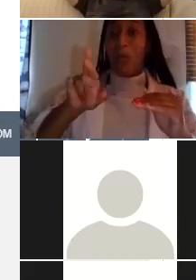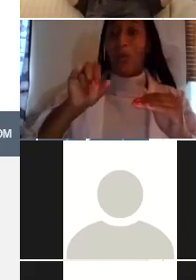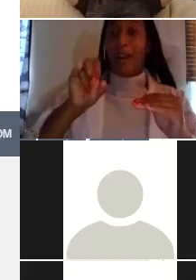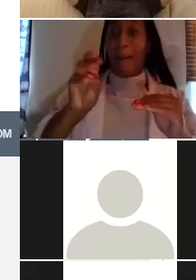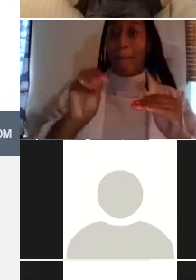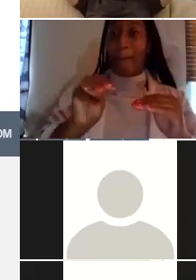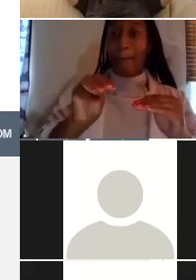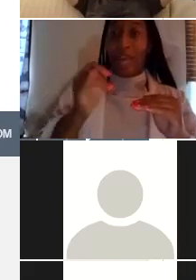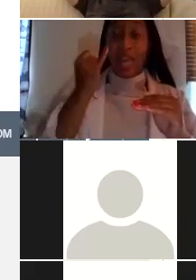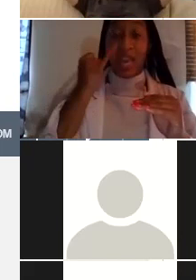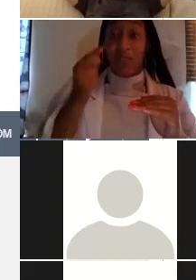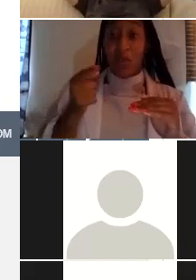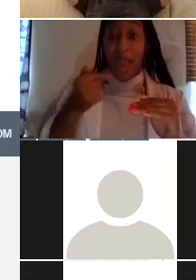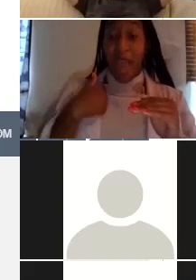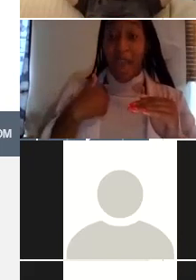Okay. And so